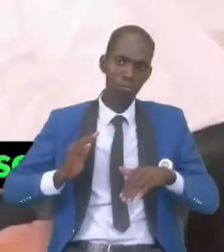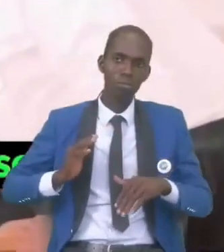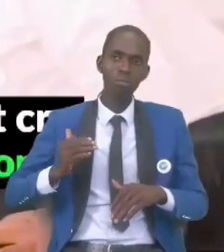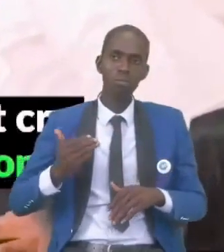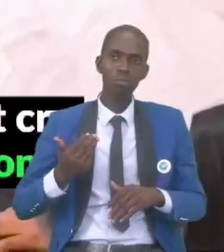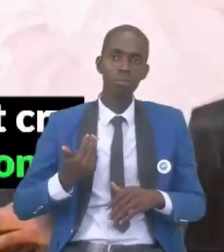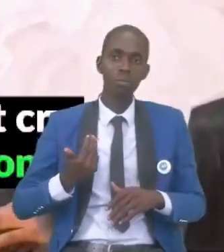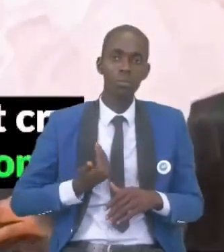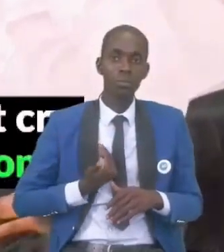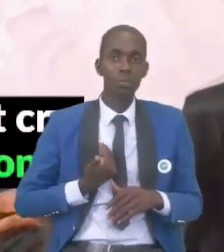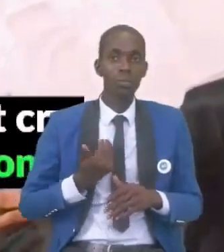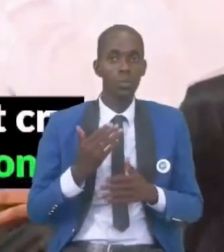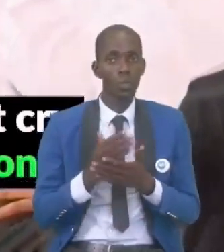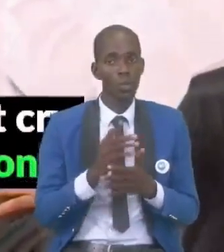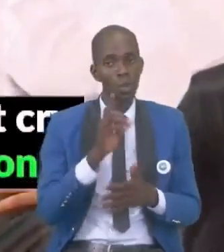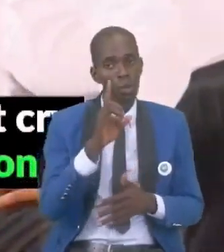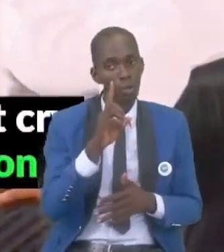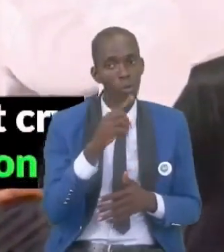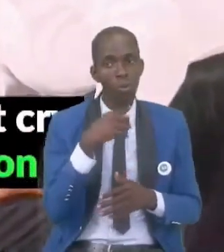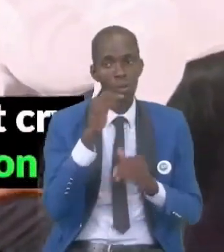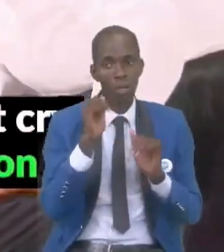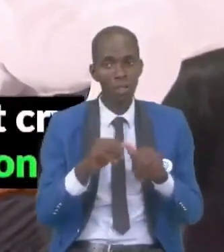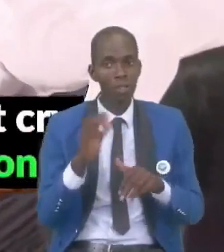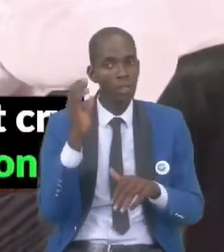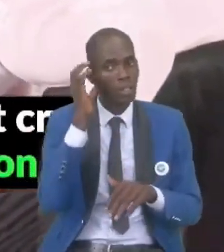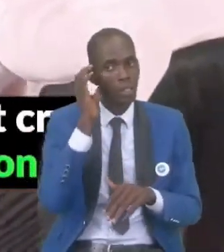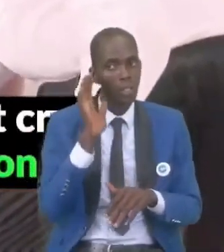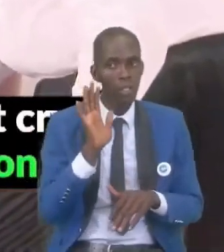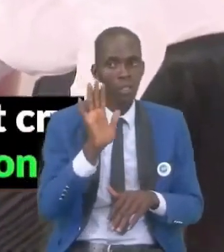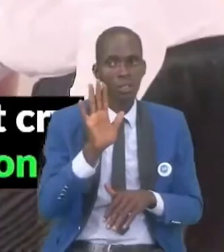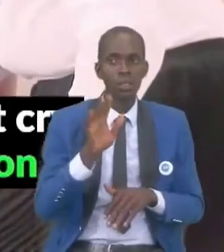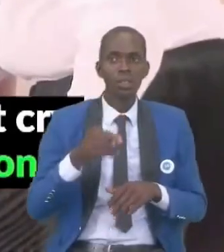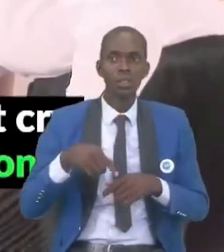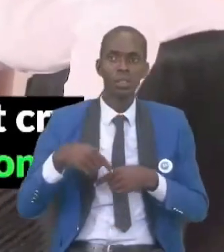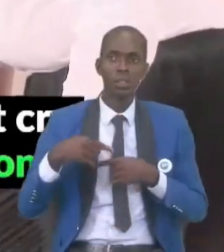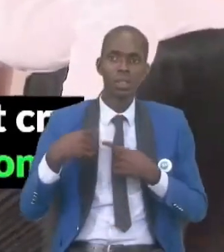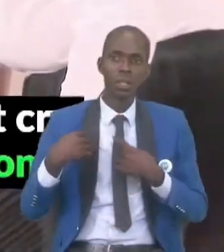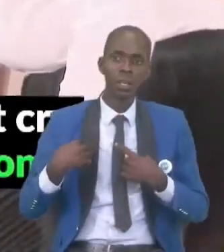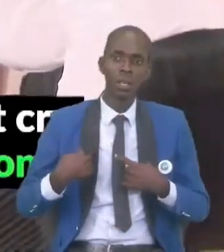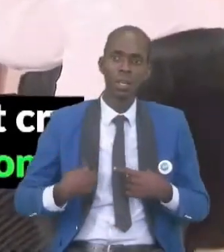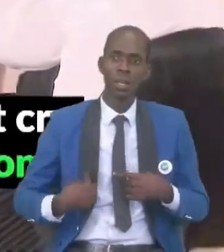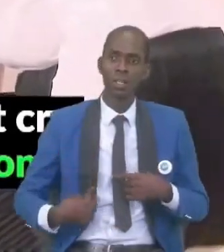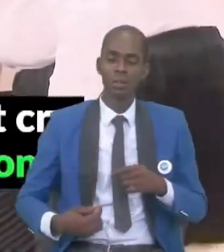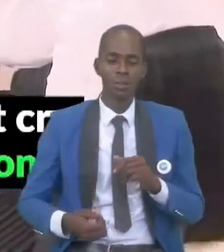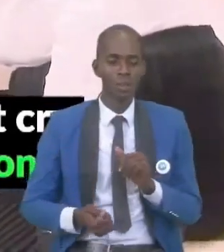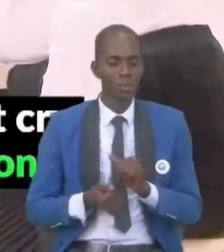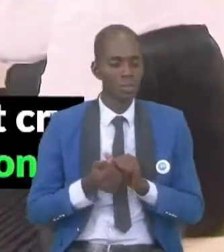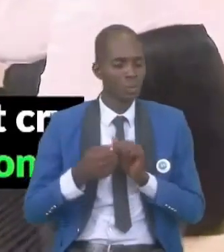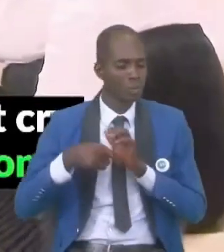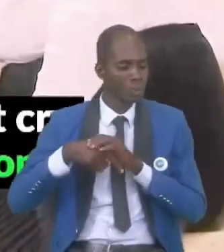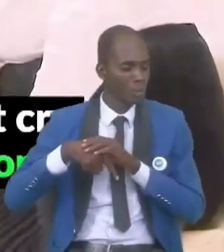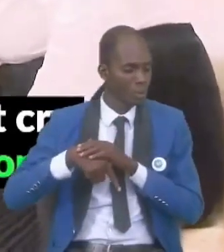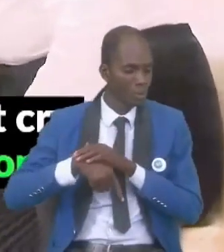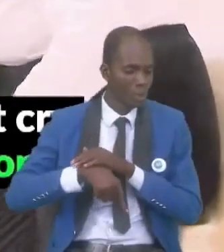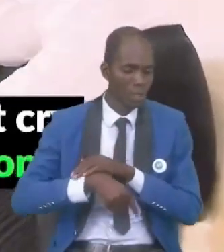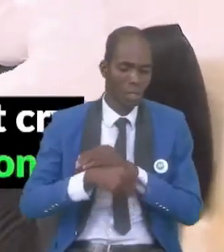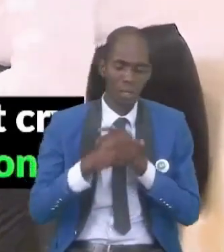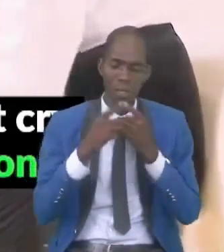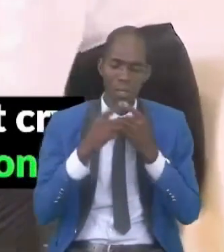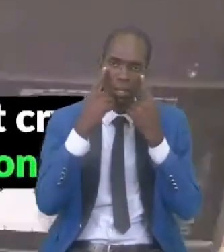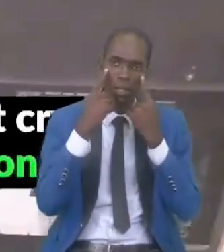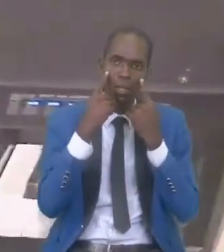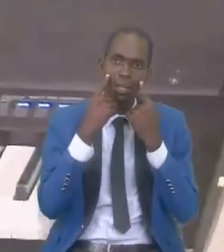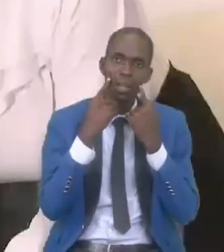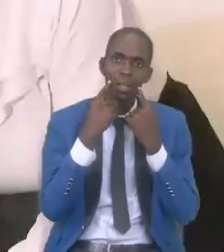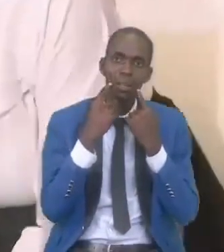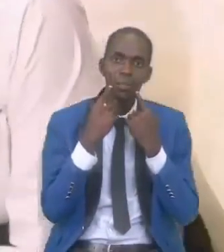song? Someone who can hear your heart's deepest